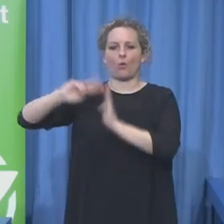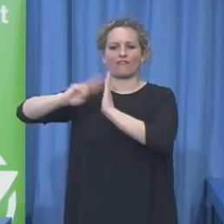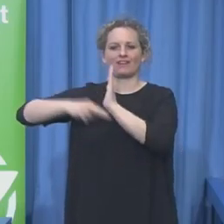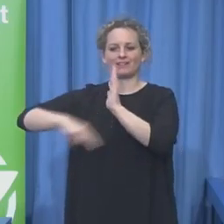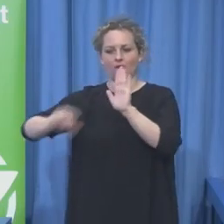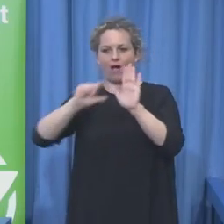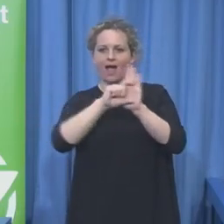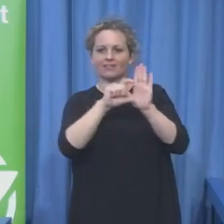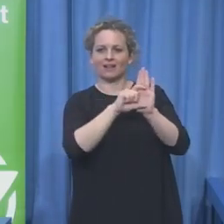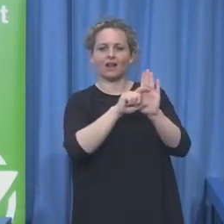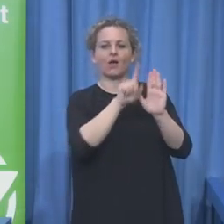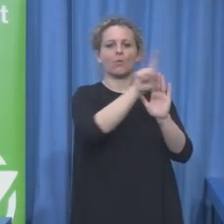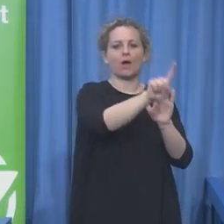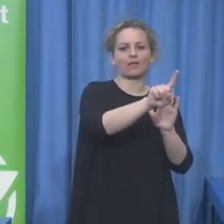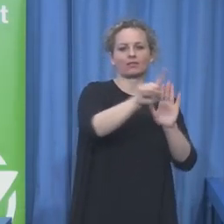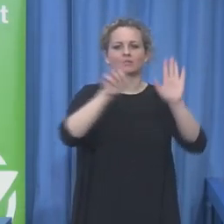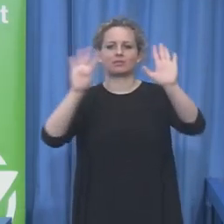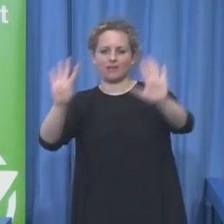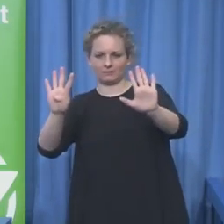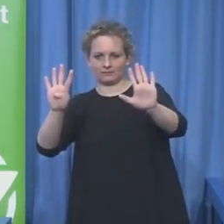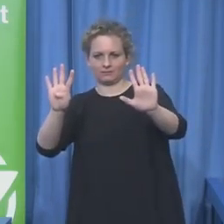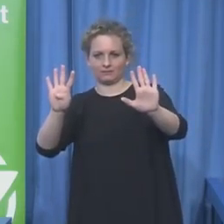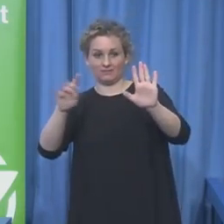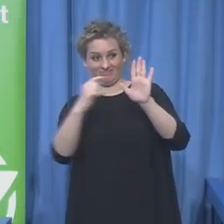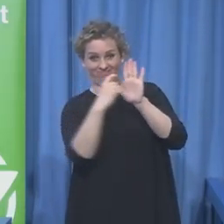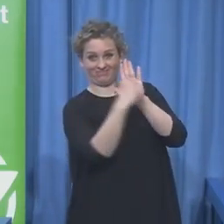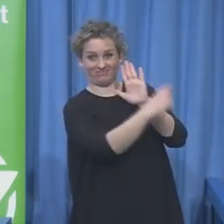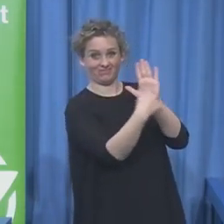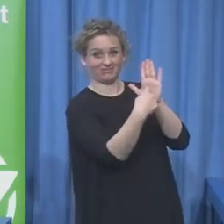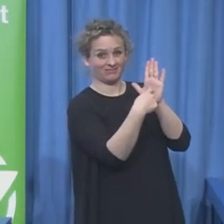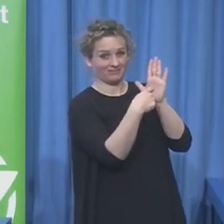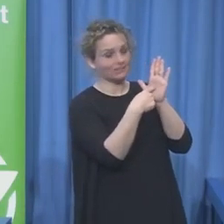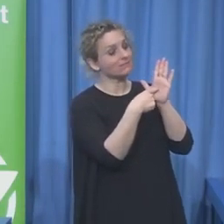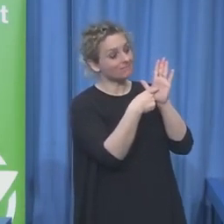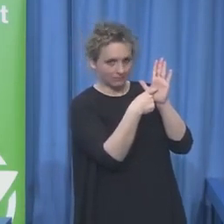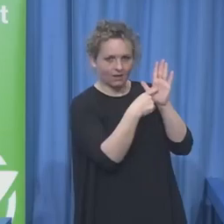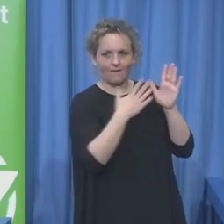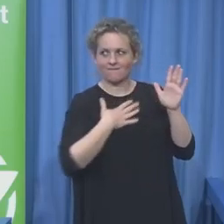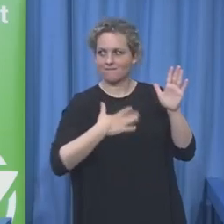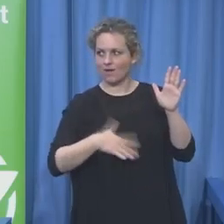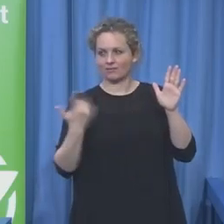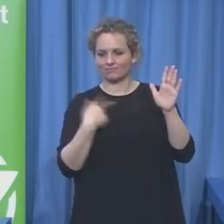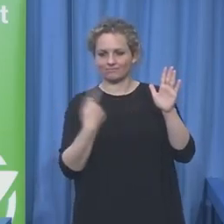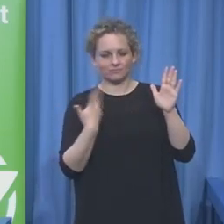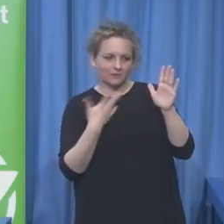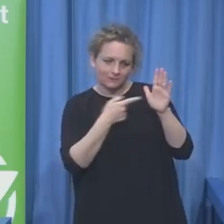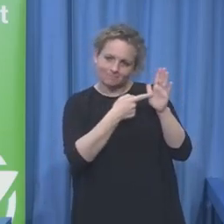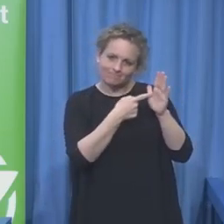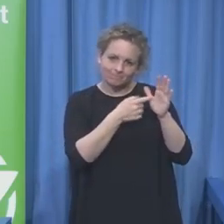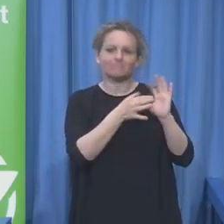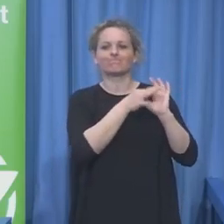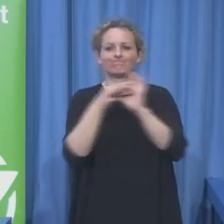with Disabilities, the rights to live in the community. And what we are doing,